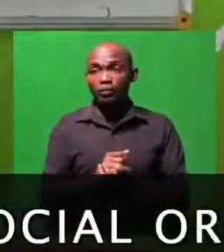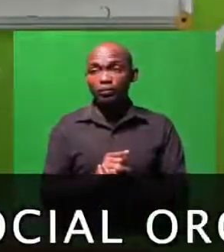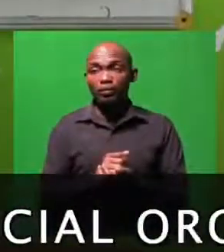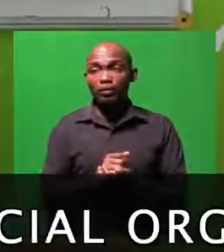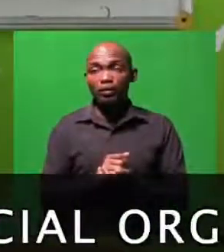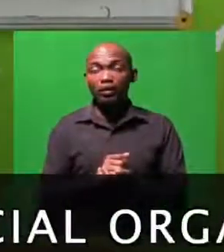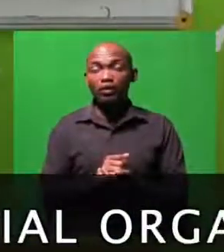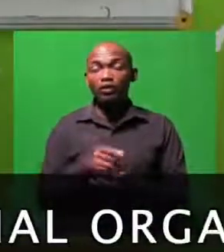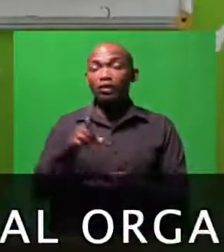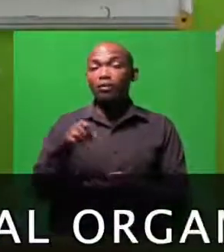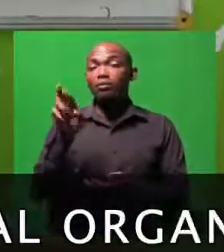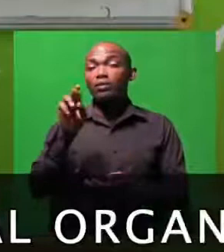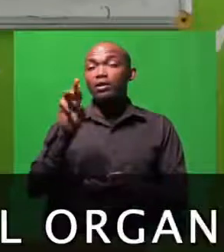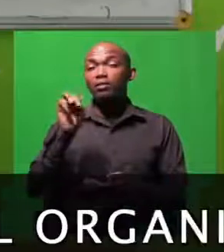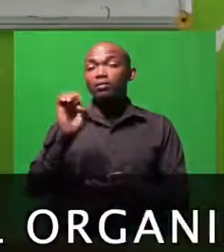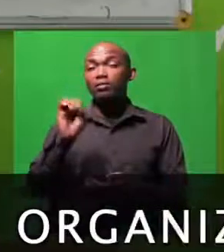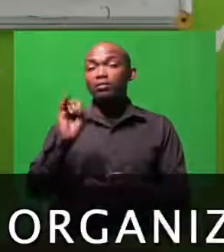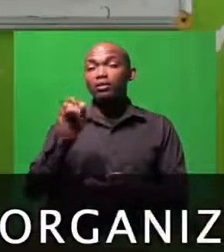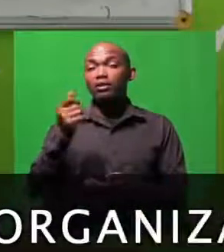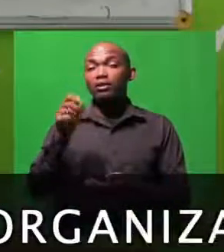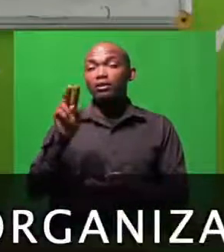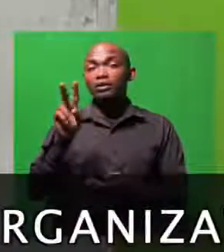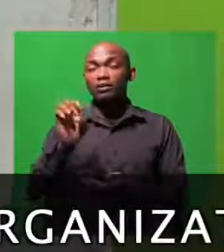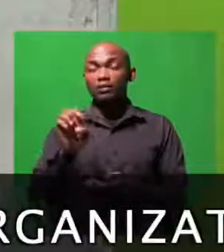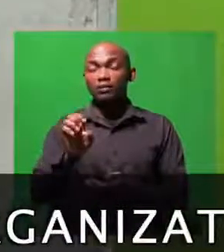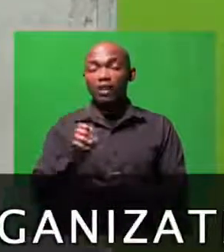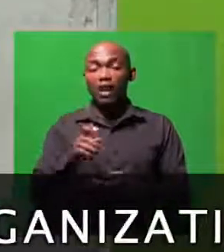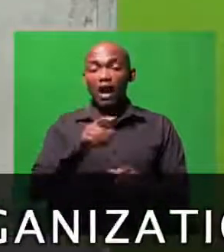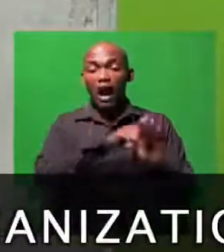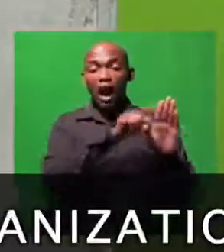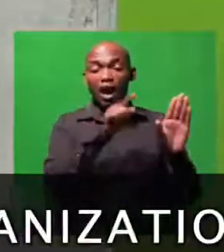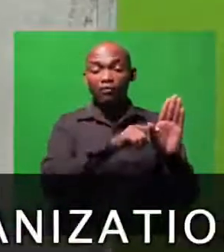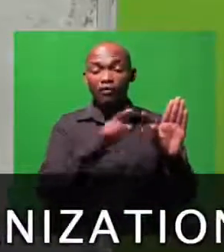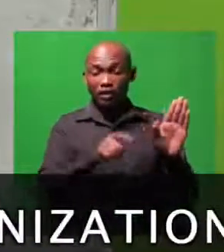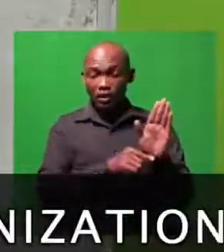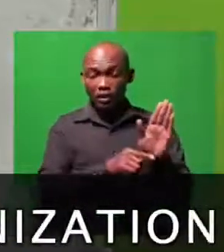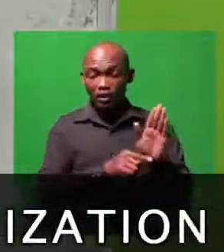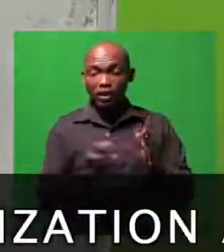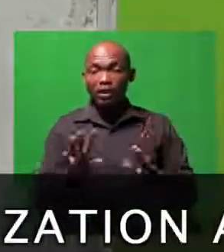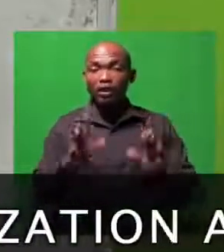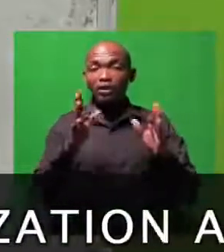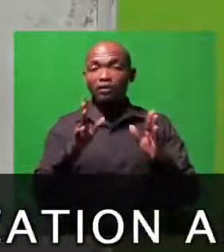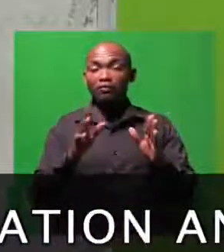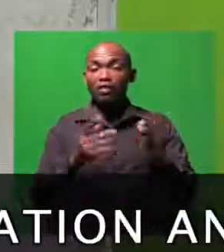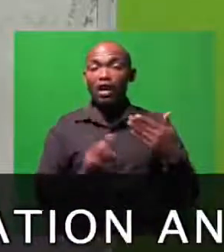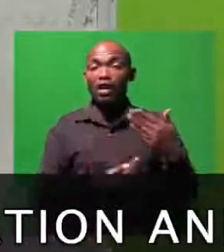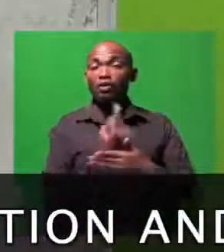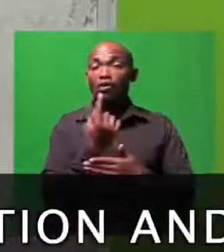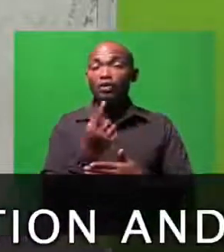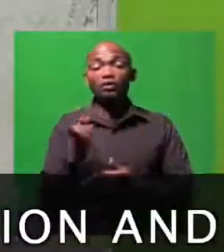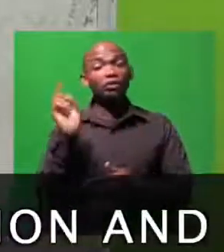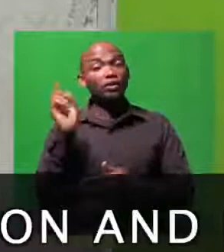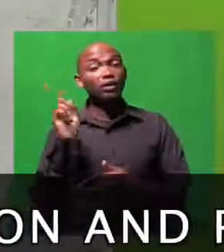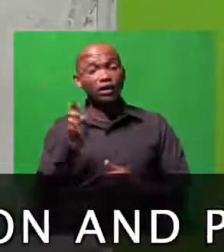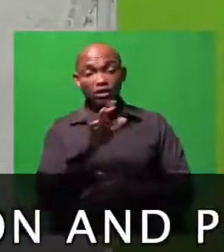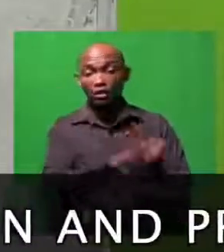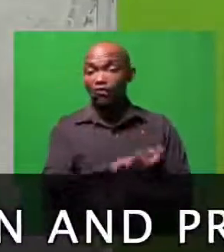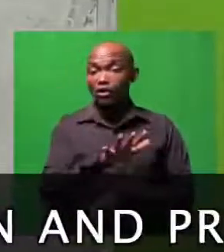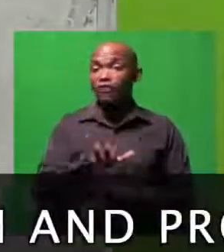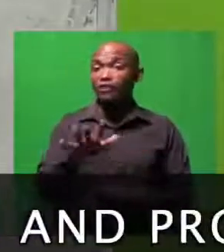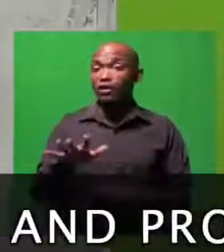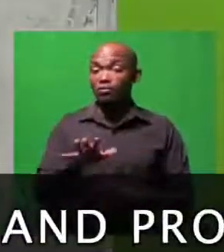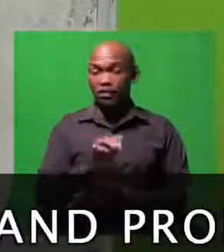That's why we say, during primitive communalism, Africans lived according to the nature of the